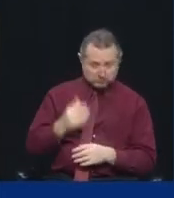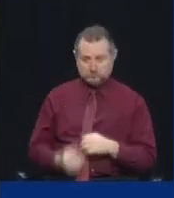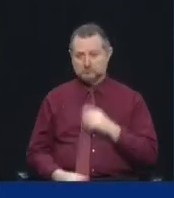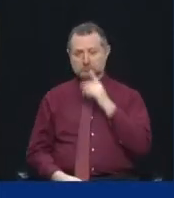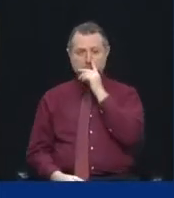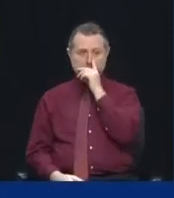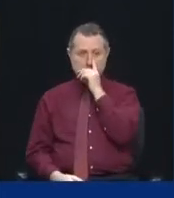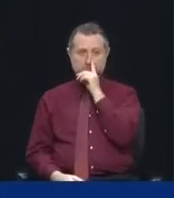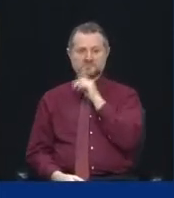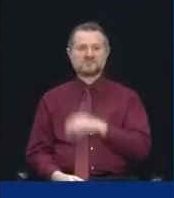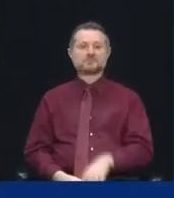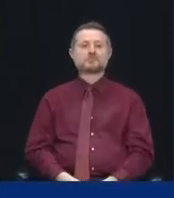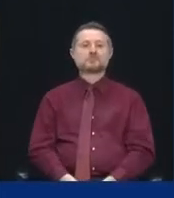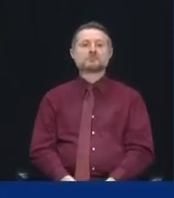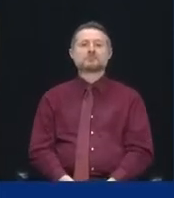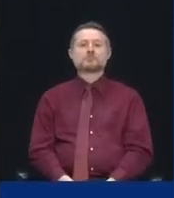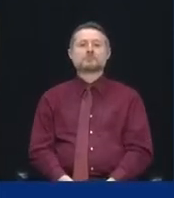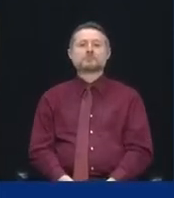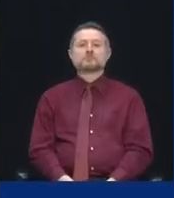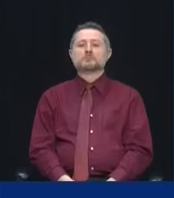This is you Kelly said Cummings.